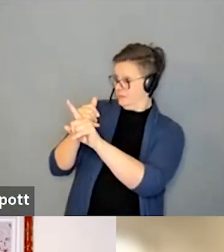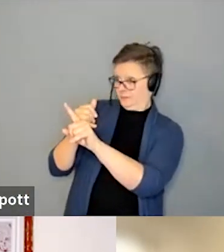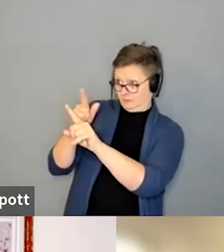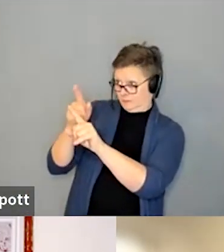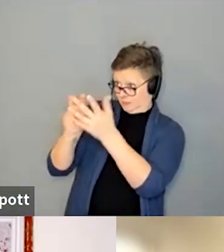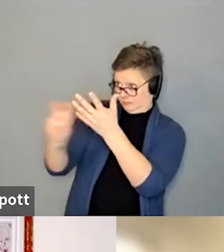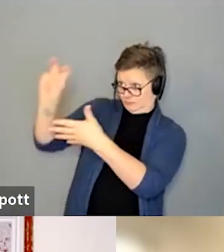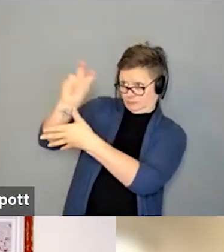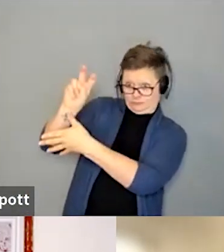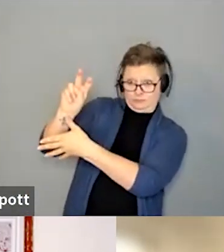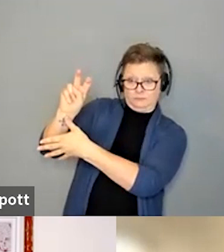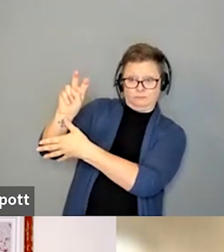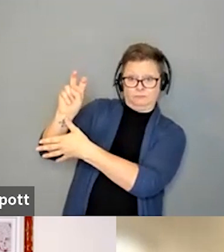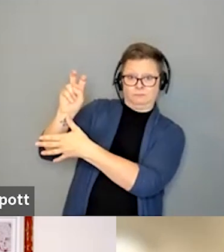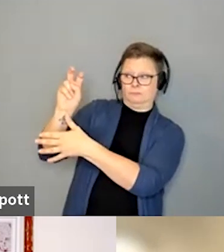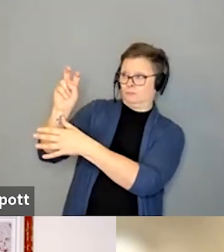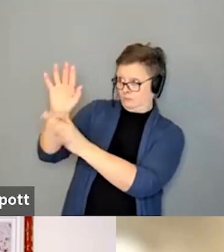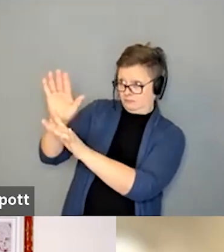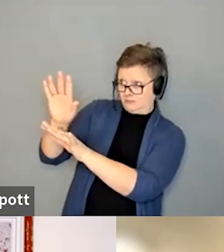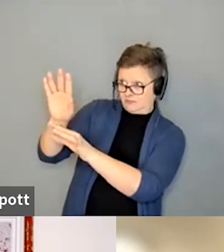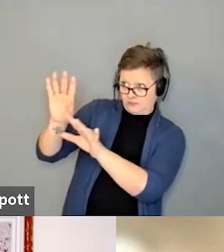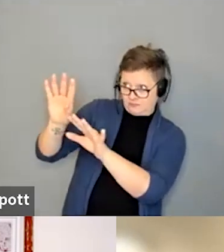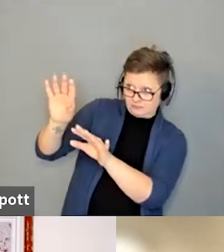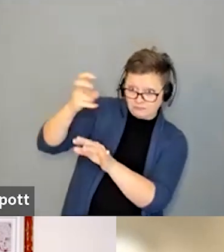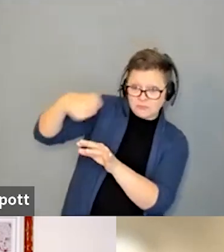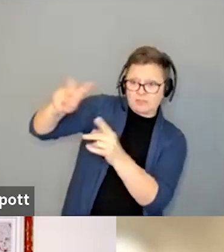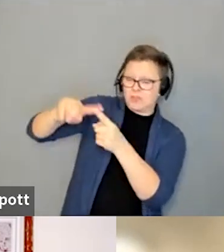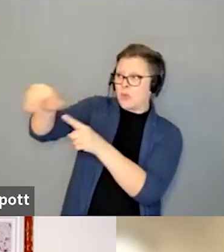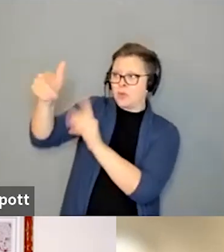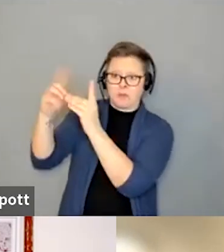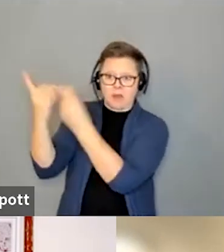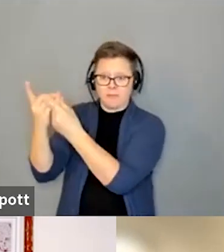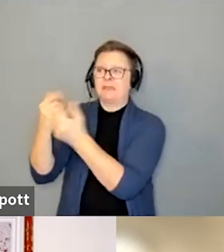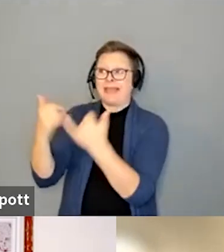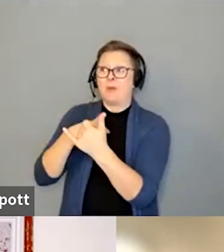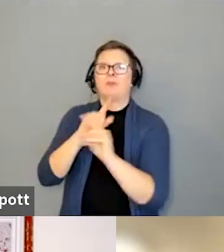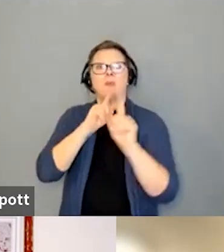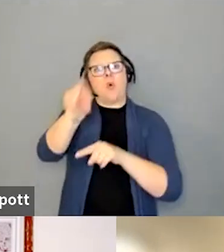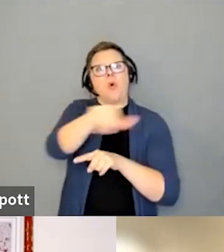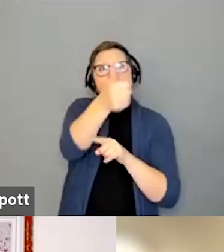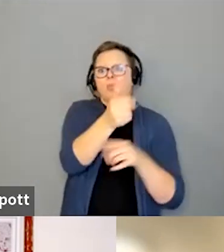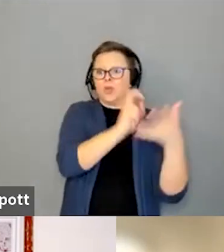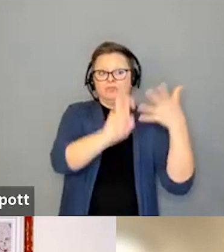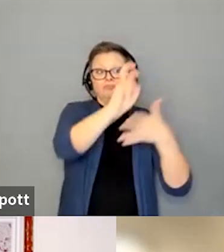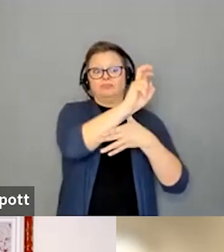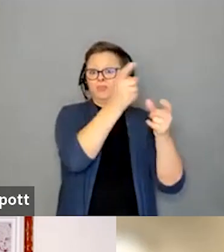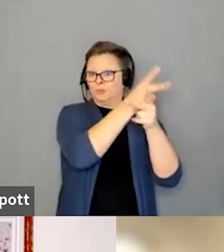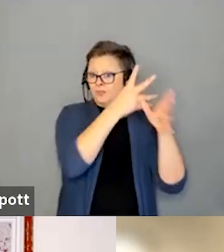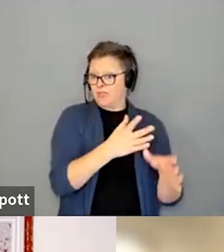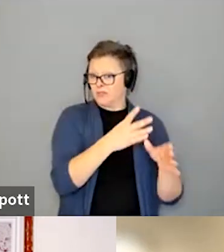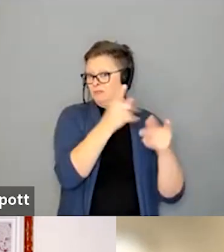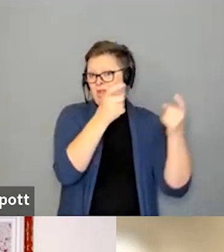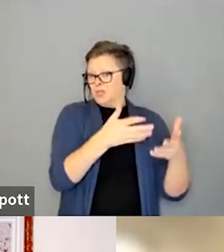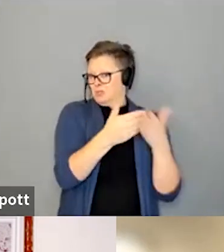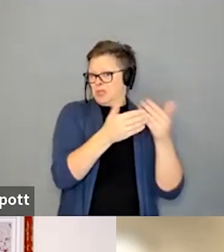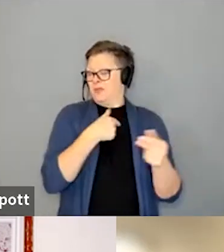promoted and you start to report to somebody else, or your boss leaves for whatever reason and you report to somebody else, the very